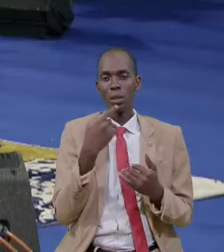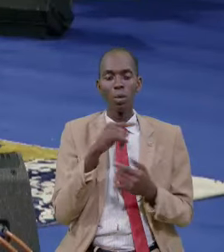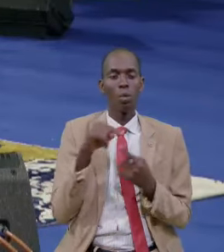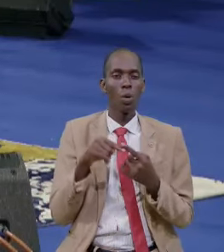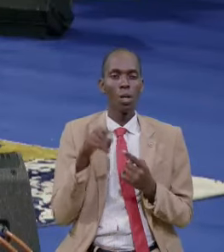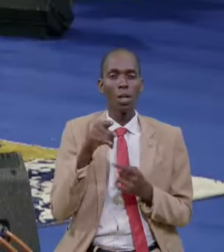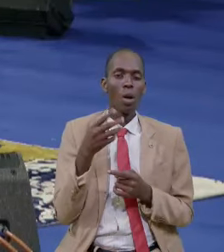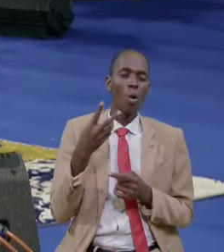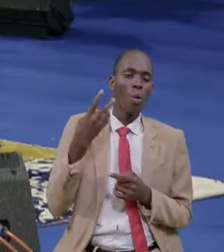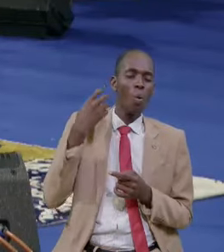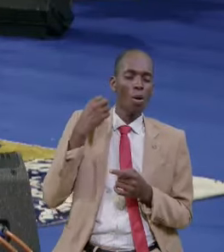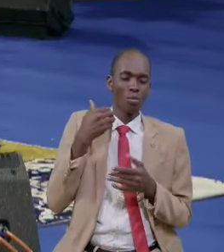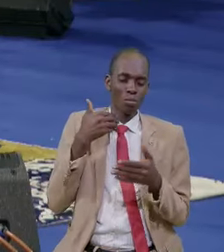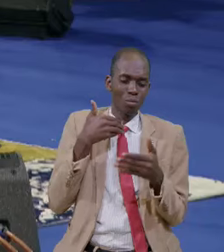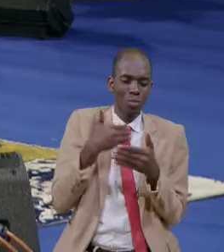about